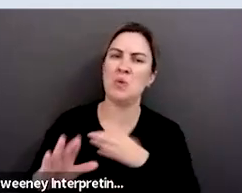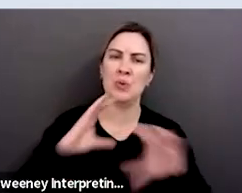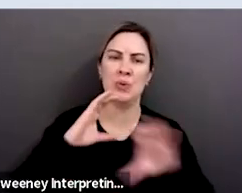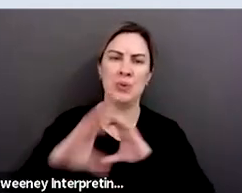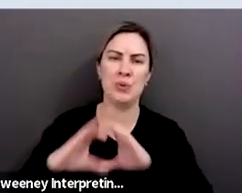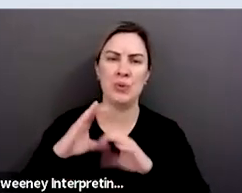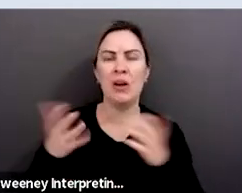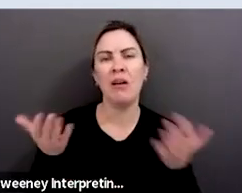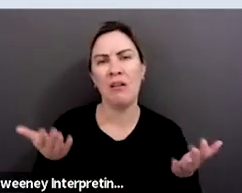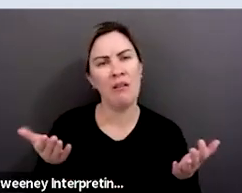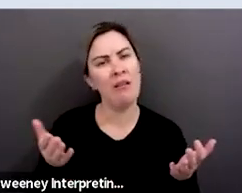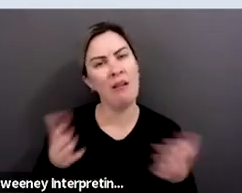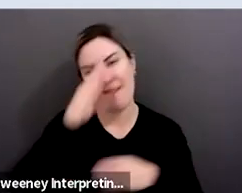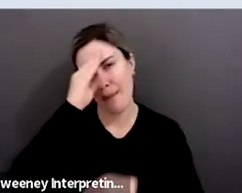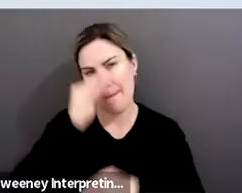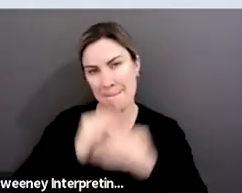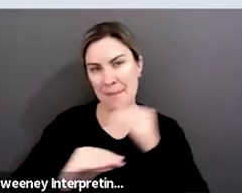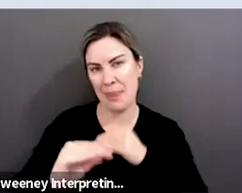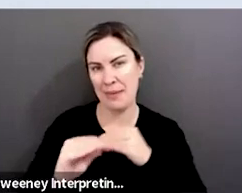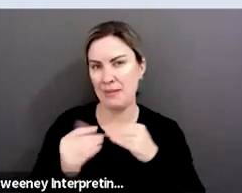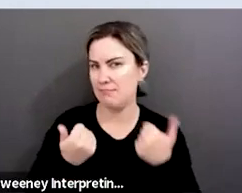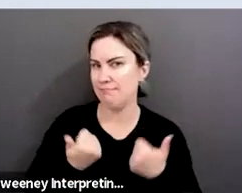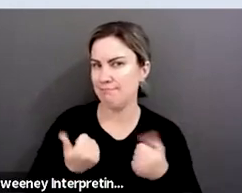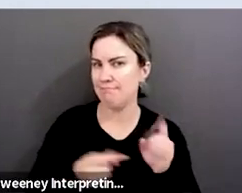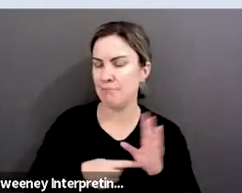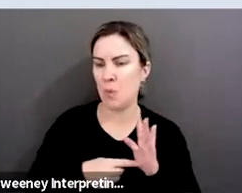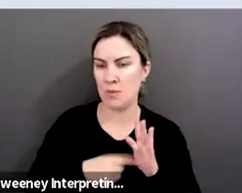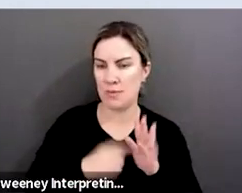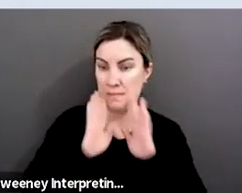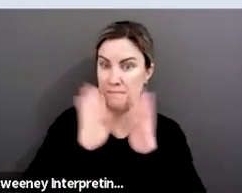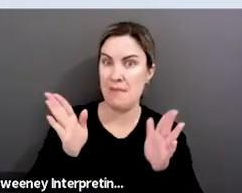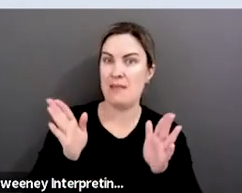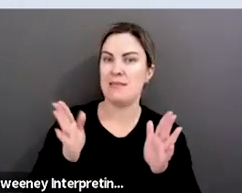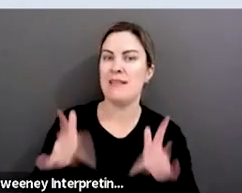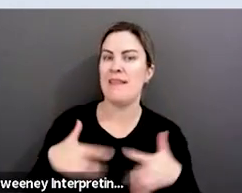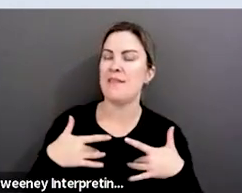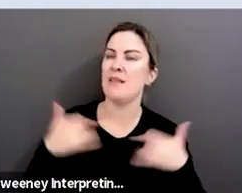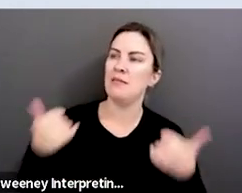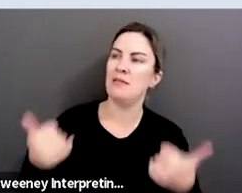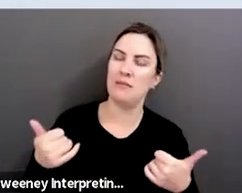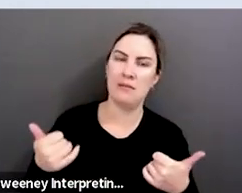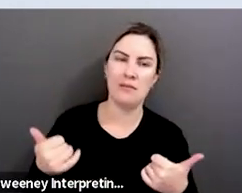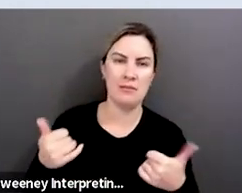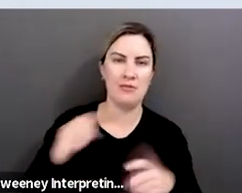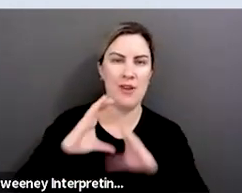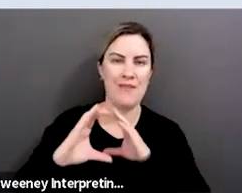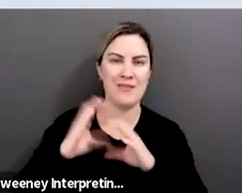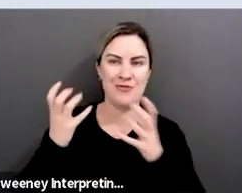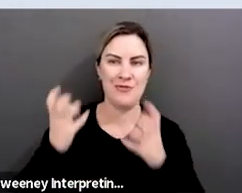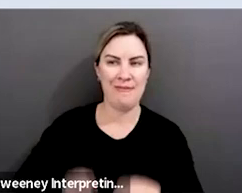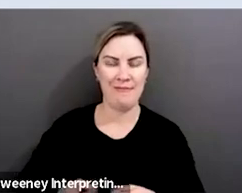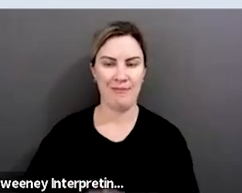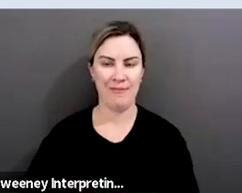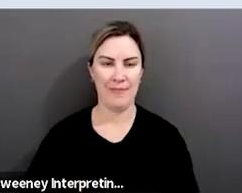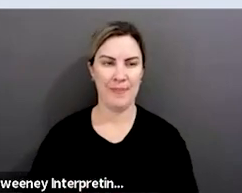do that empathetically, it's amazing how often it's welcomed, not a fearful thing. So the second